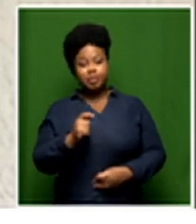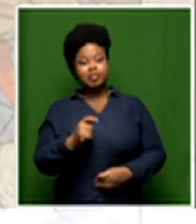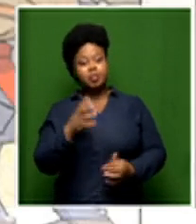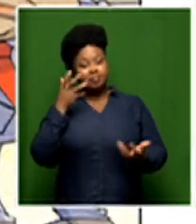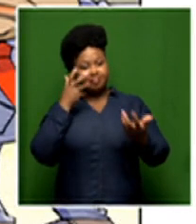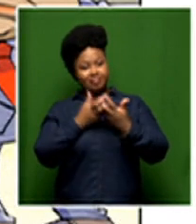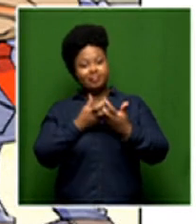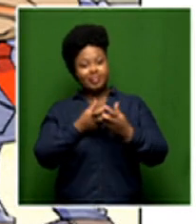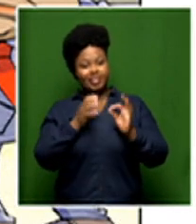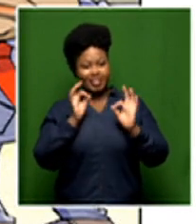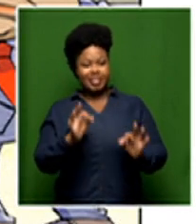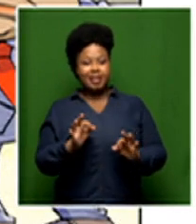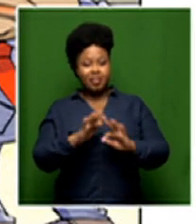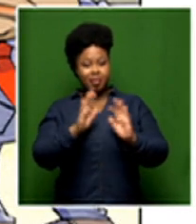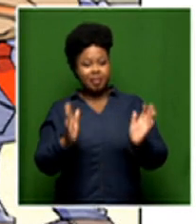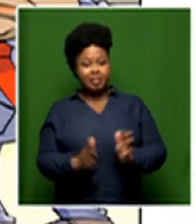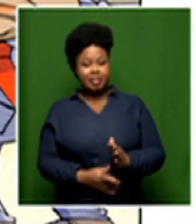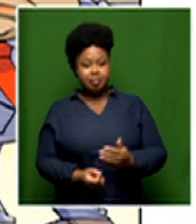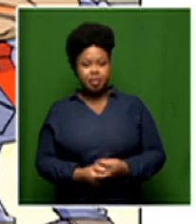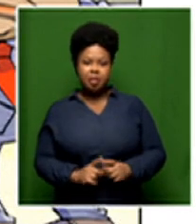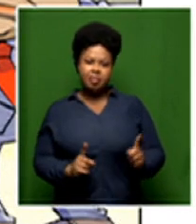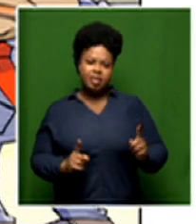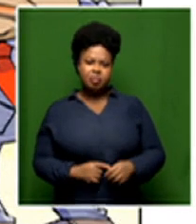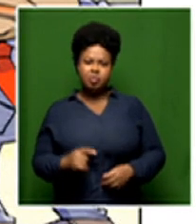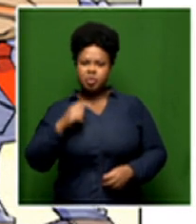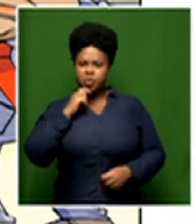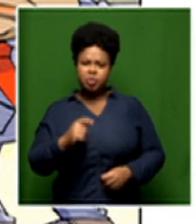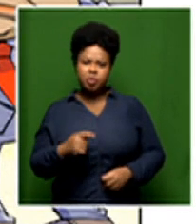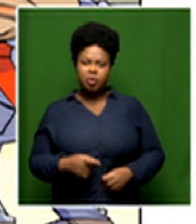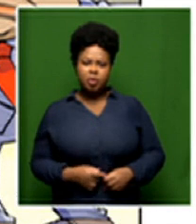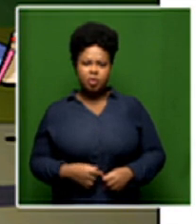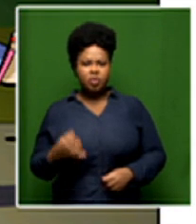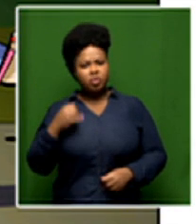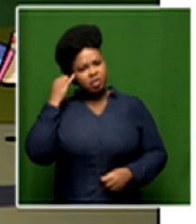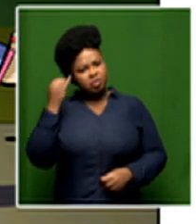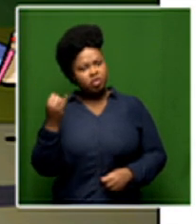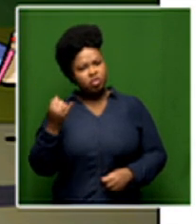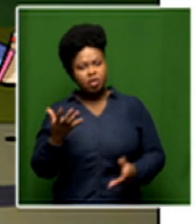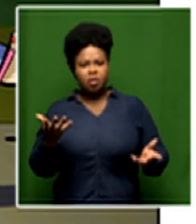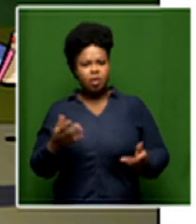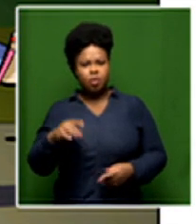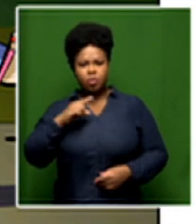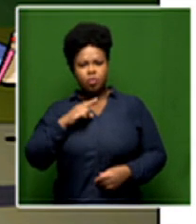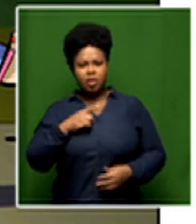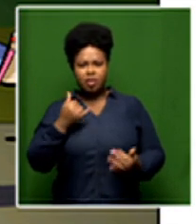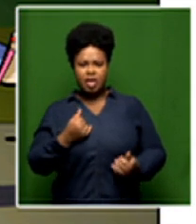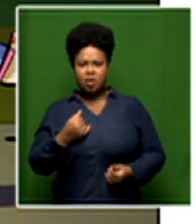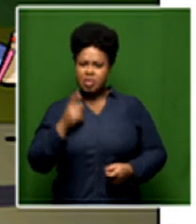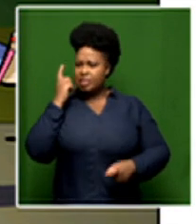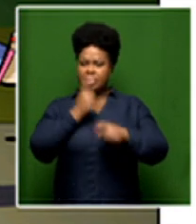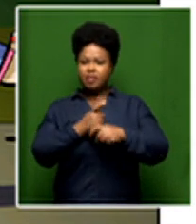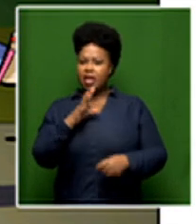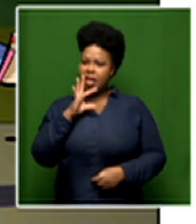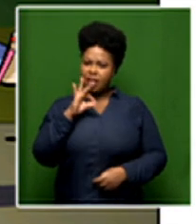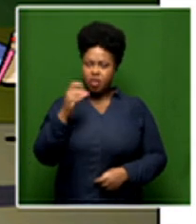aligned to where we are right now. But I can only imagine it must be quite hard to come up with cartoons on